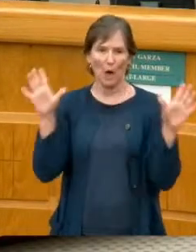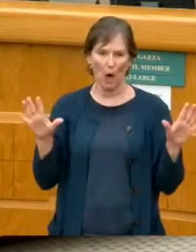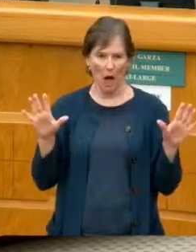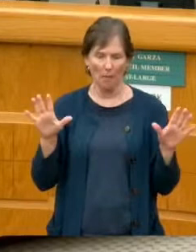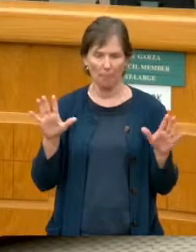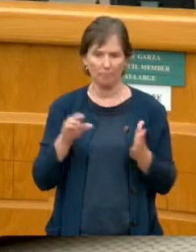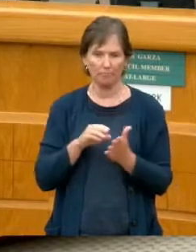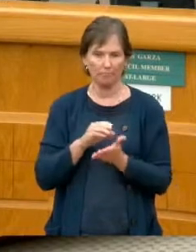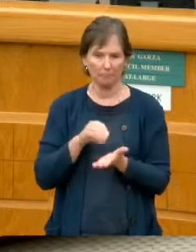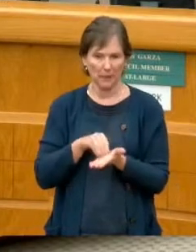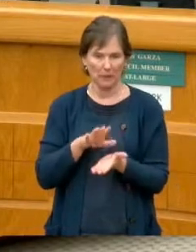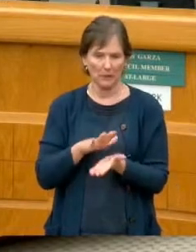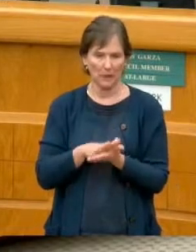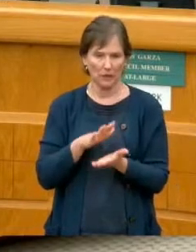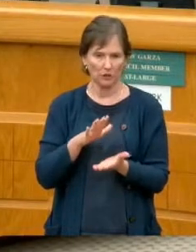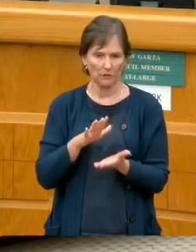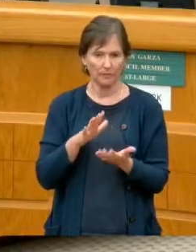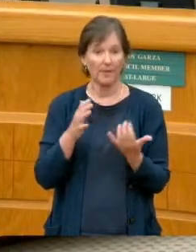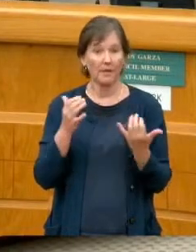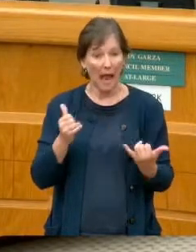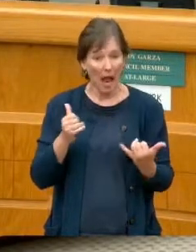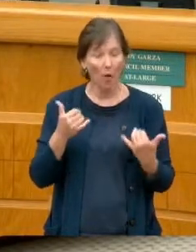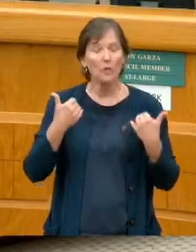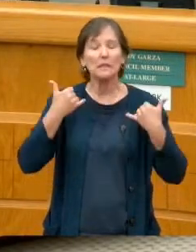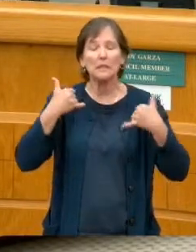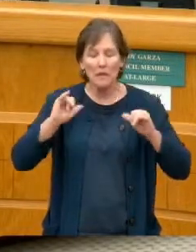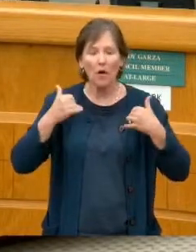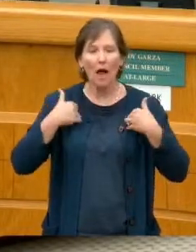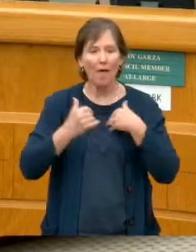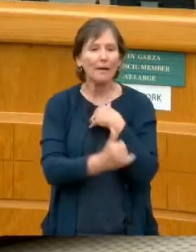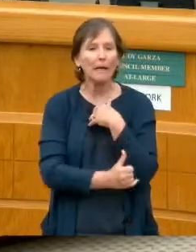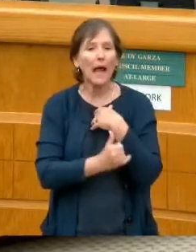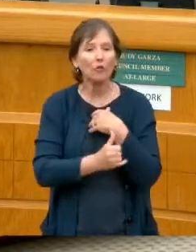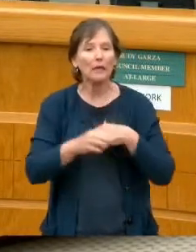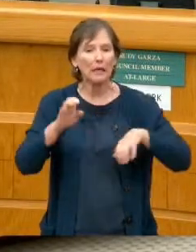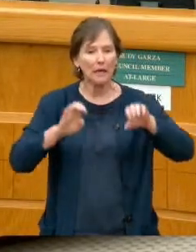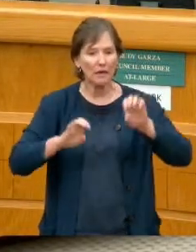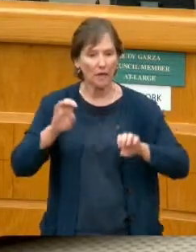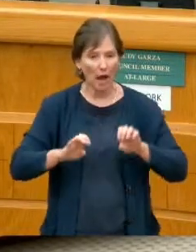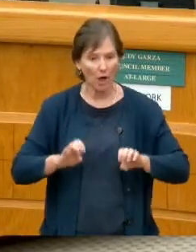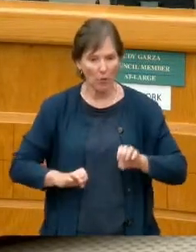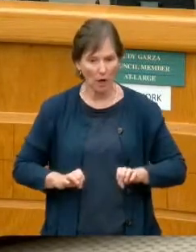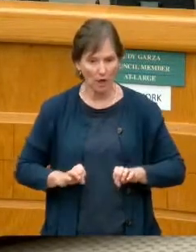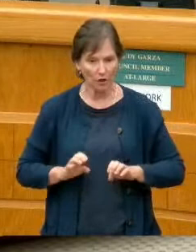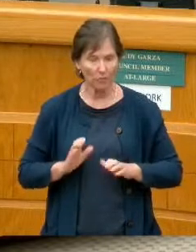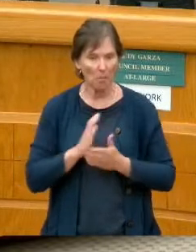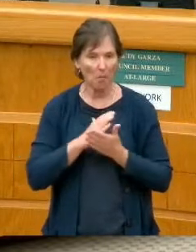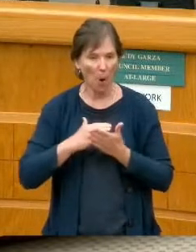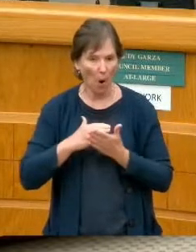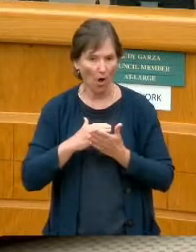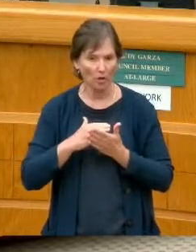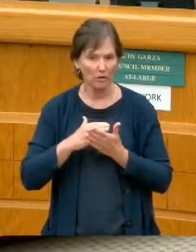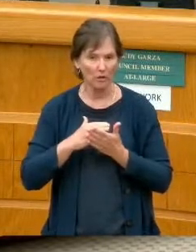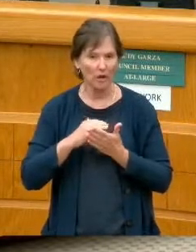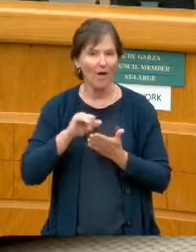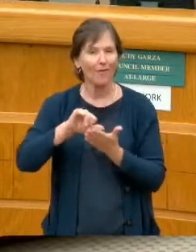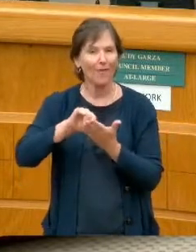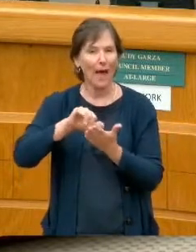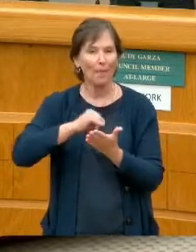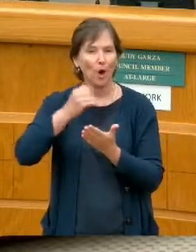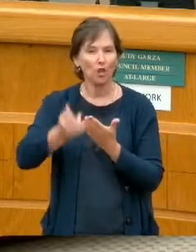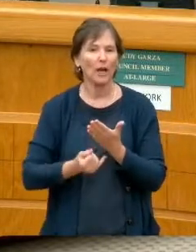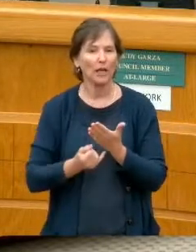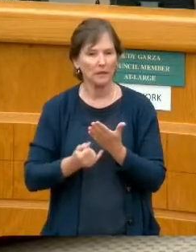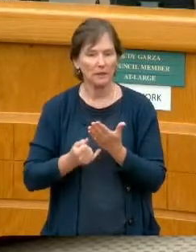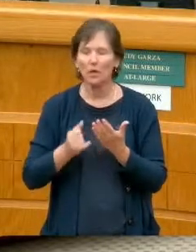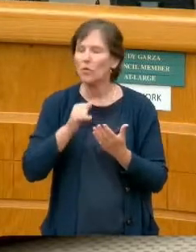the evaluation phase of the project, and we do not have any concrete numbers or final analysis yet. To be clear, this